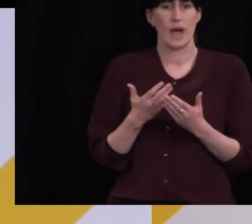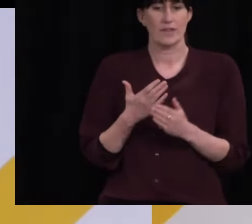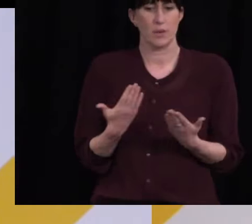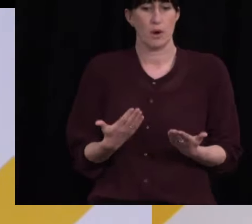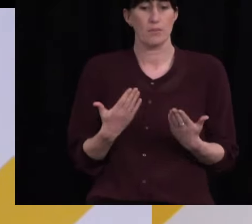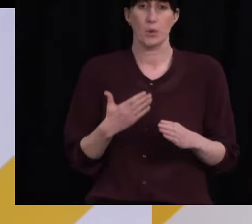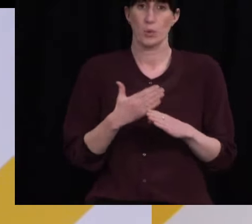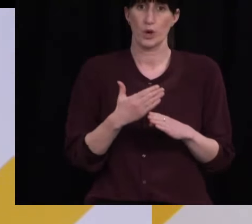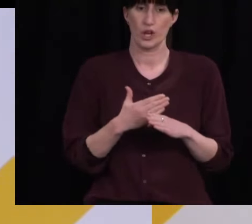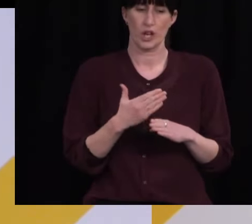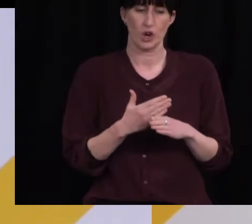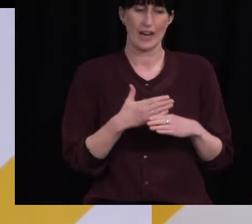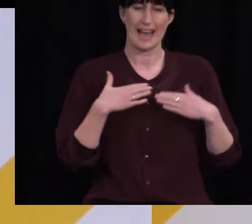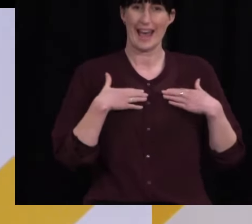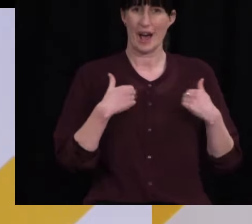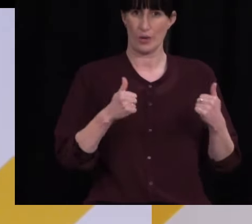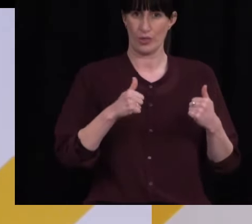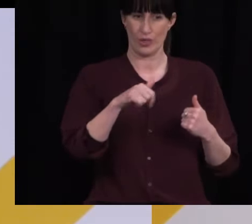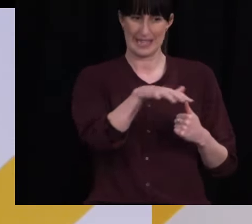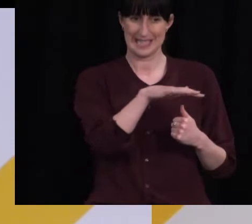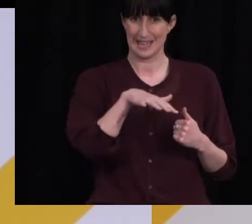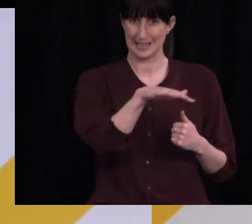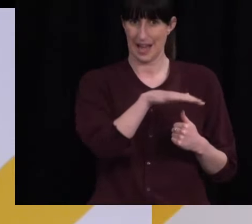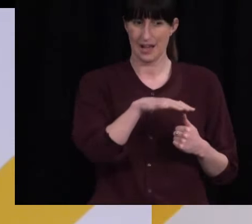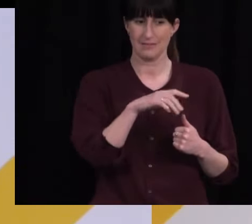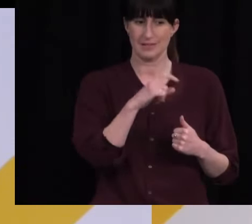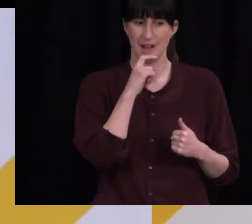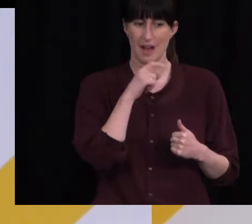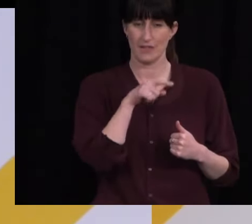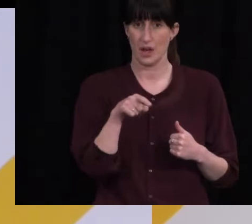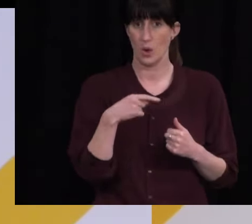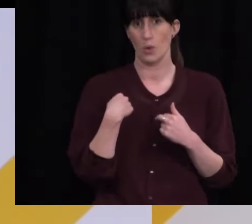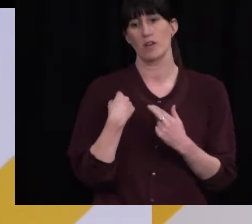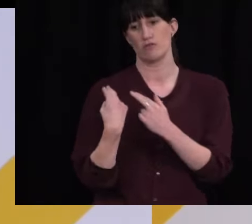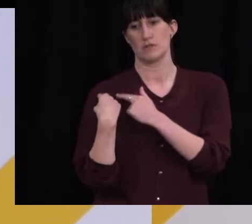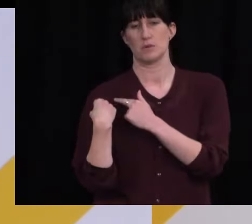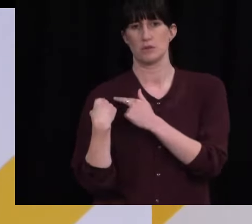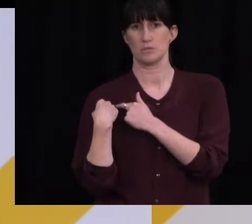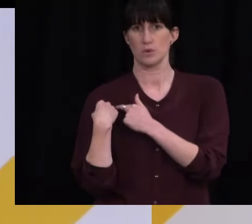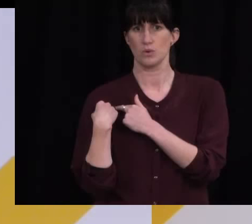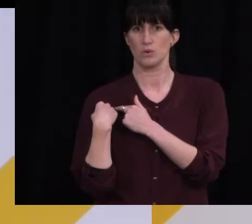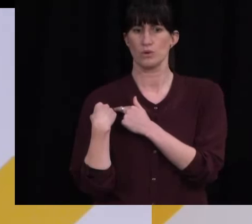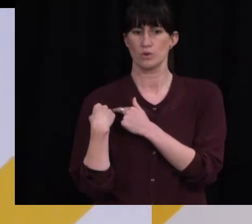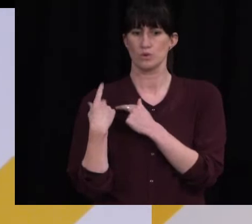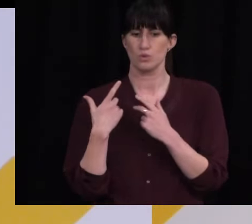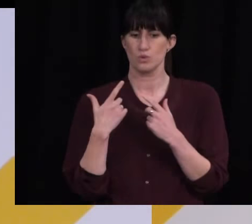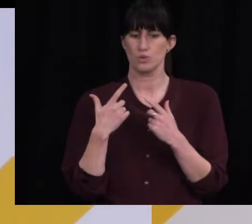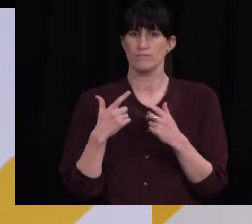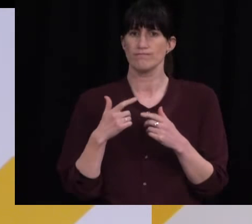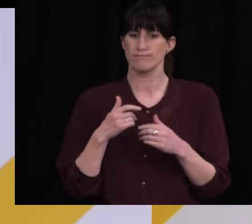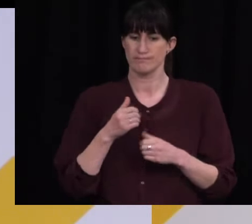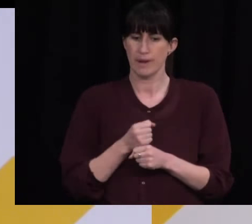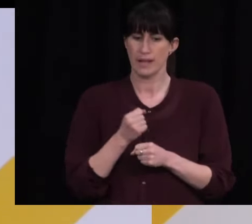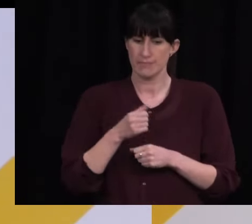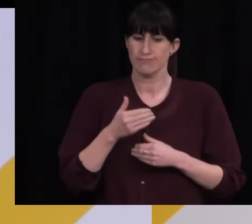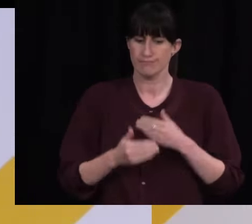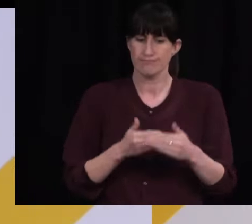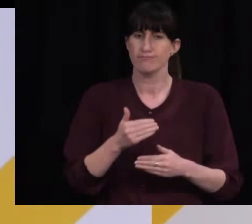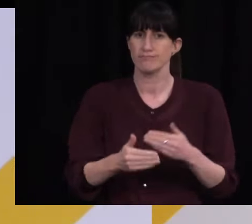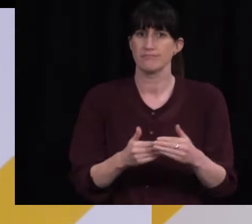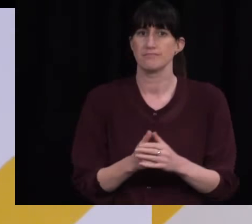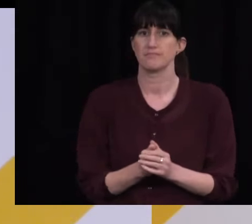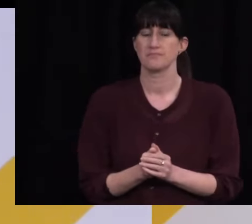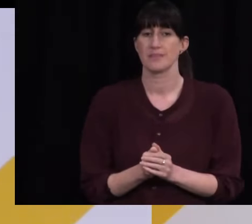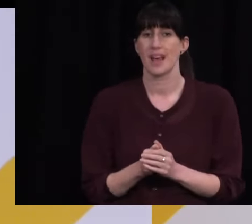around our health sector workforce. So where we believe we have a real duty of care to take that next step, we've done that. And then there's the extra incentives